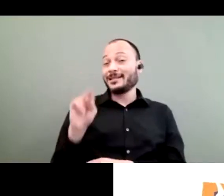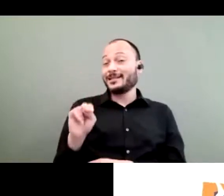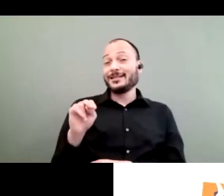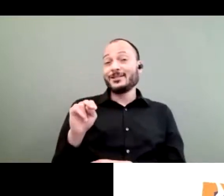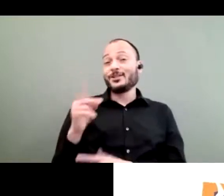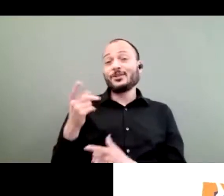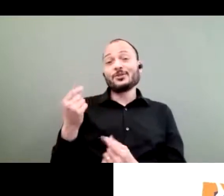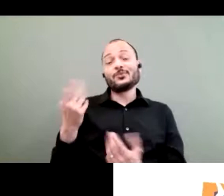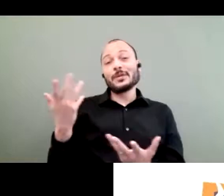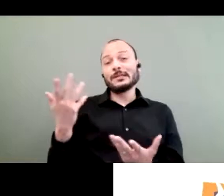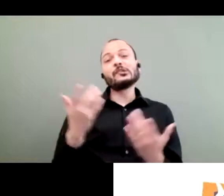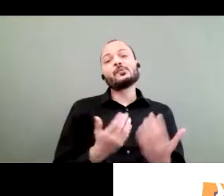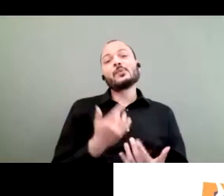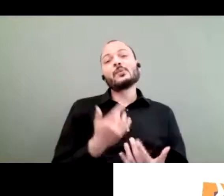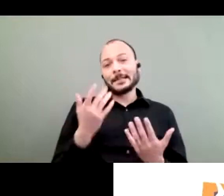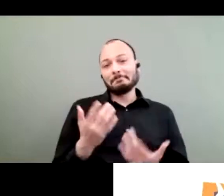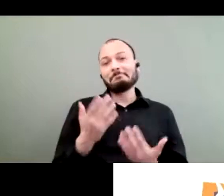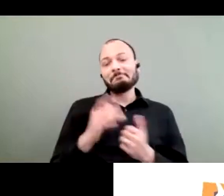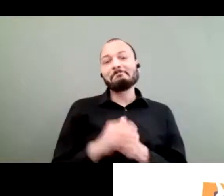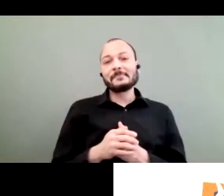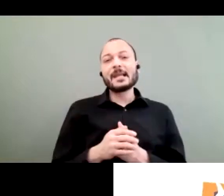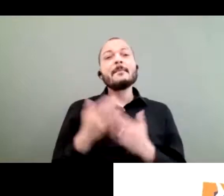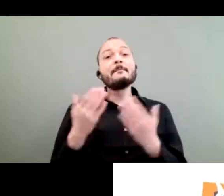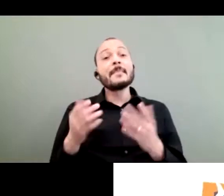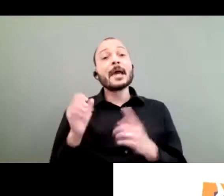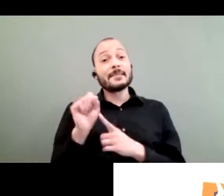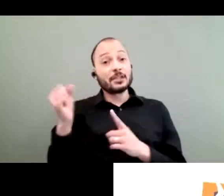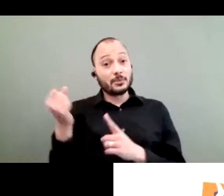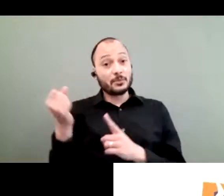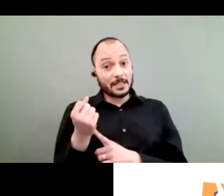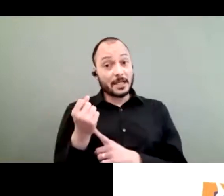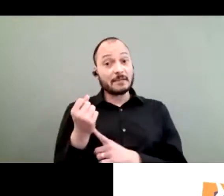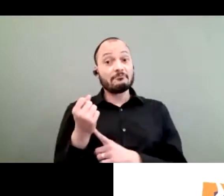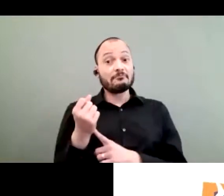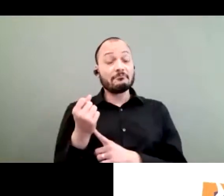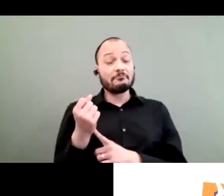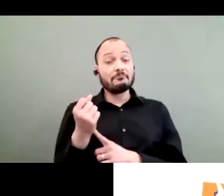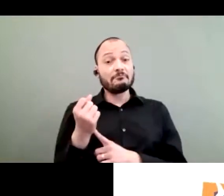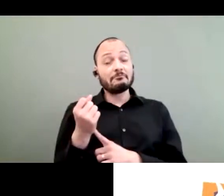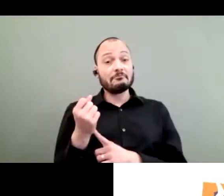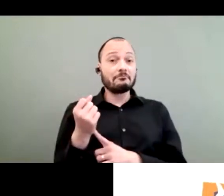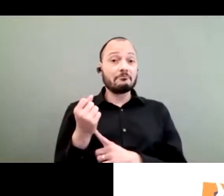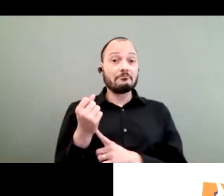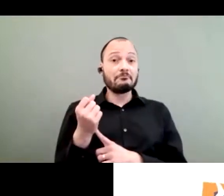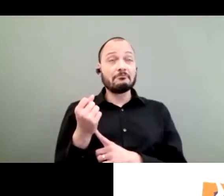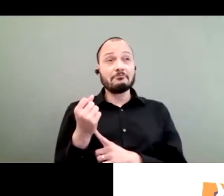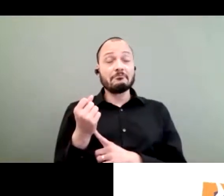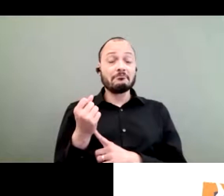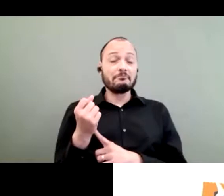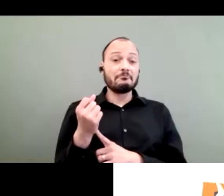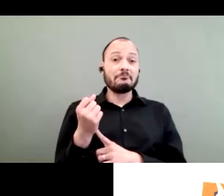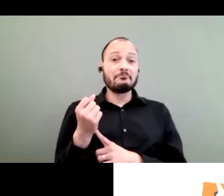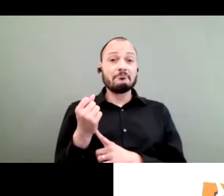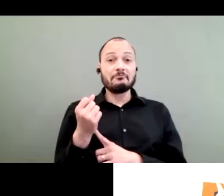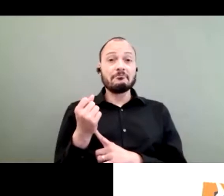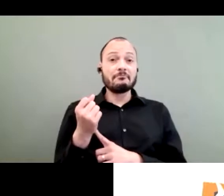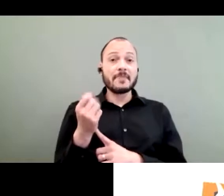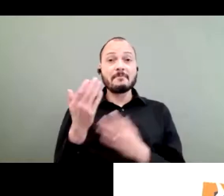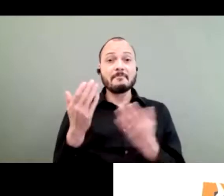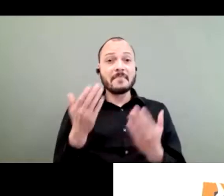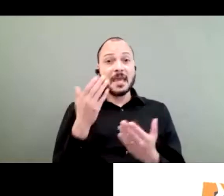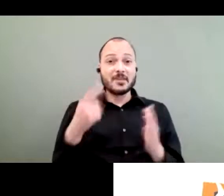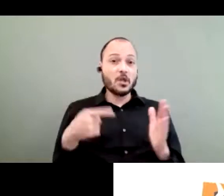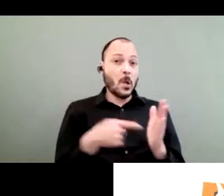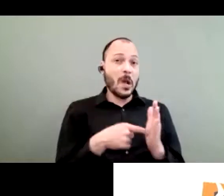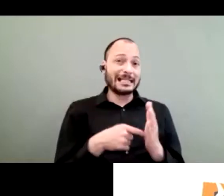wait. There could be situations where it gets into a getting a deficiency, like you owe a tax or